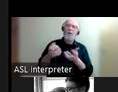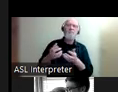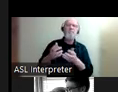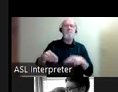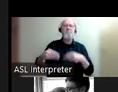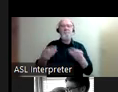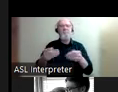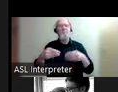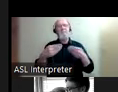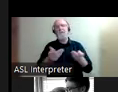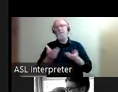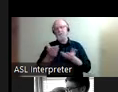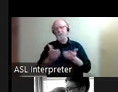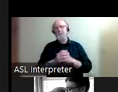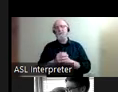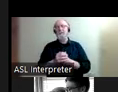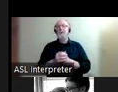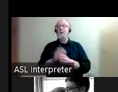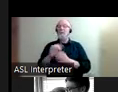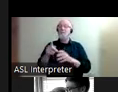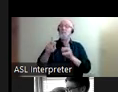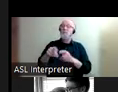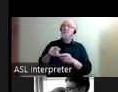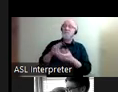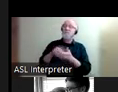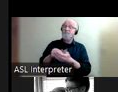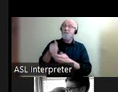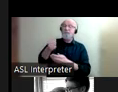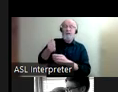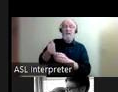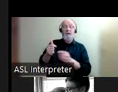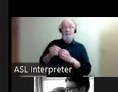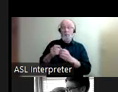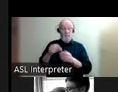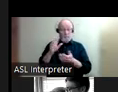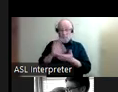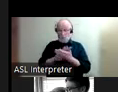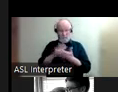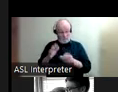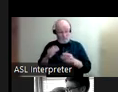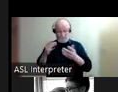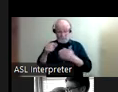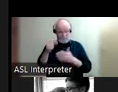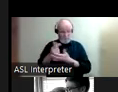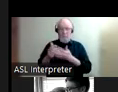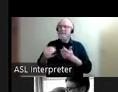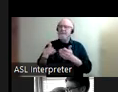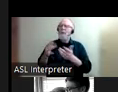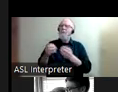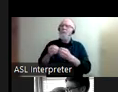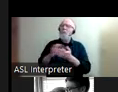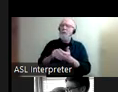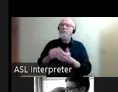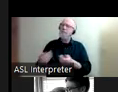like to support personal growth and continue learning while engaging and connecting with people